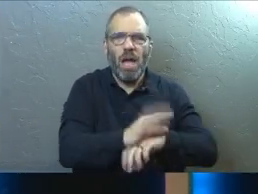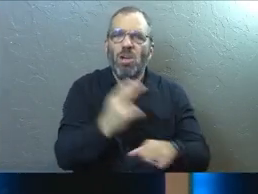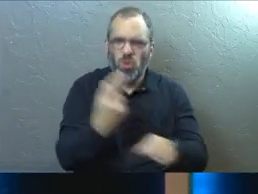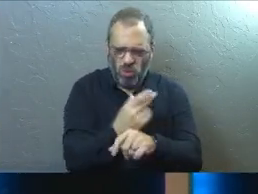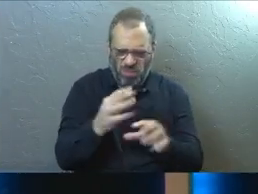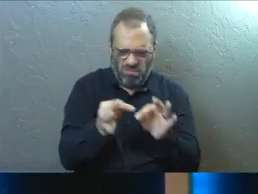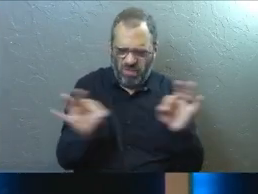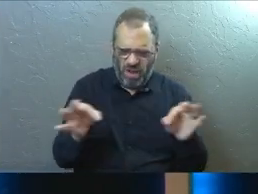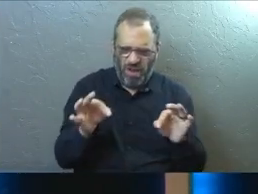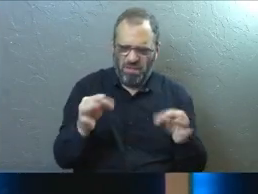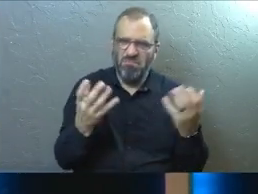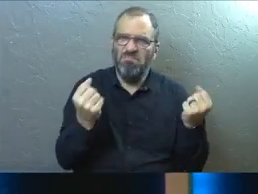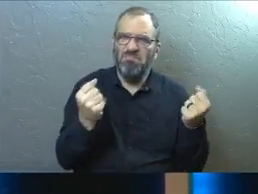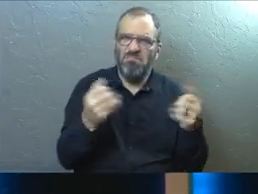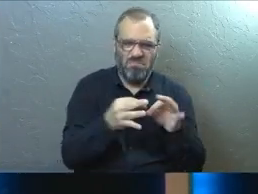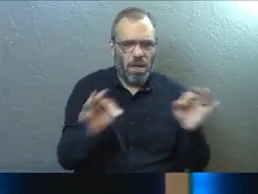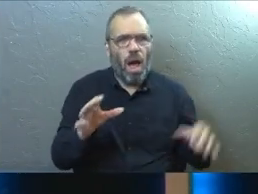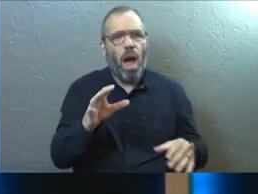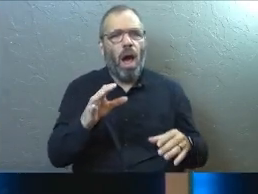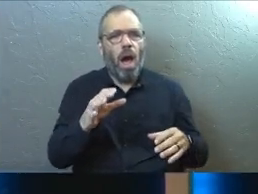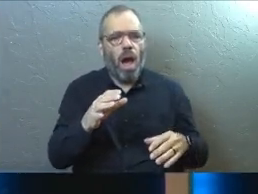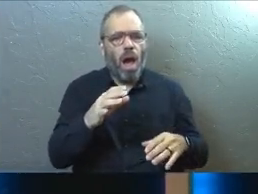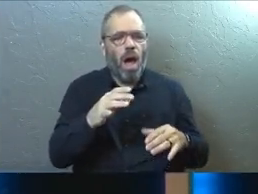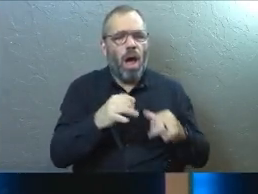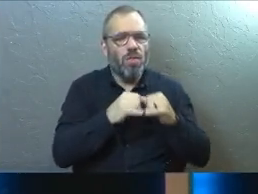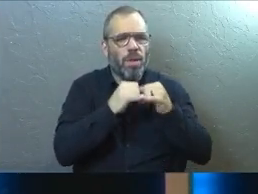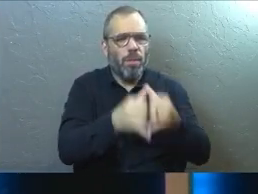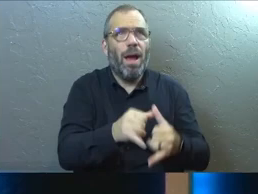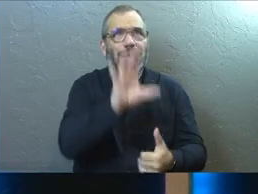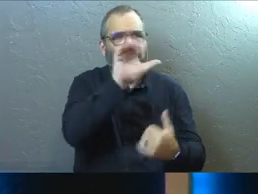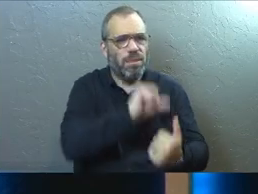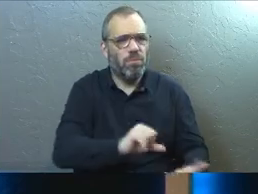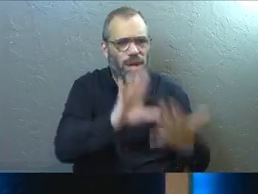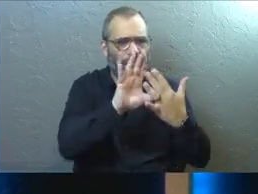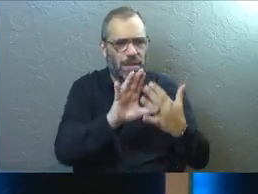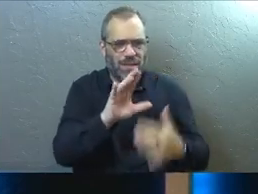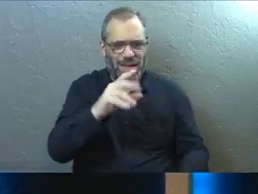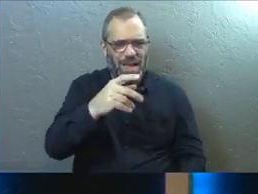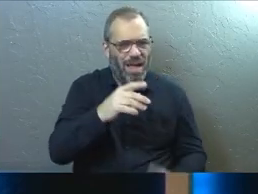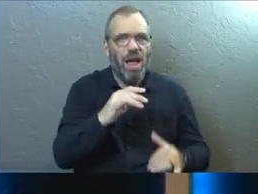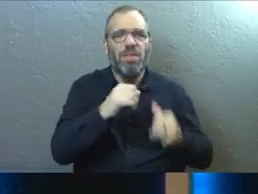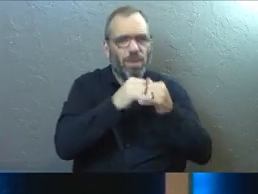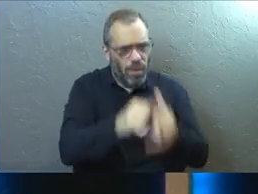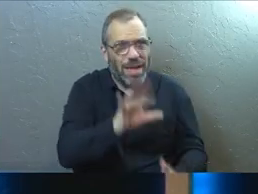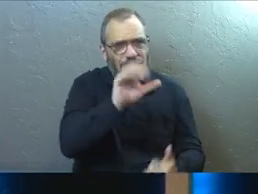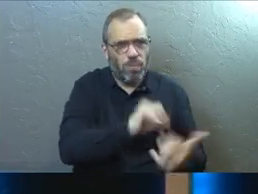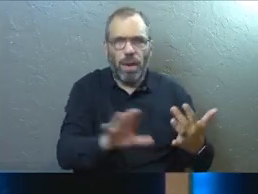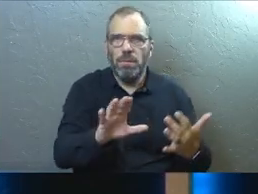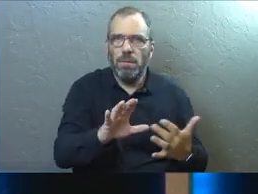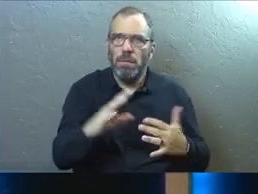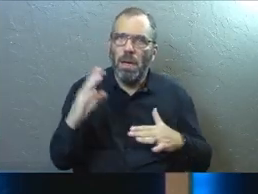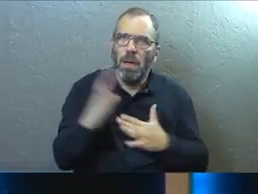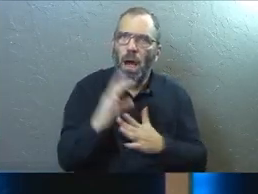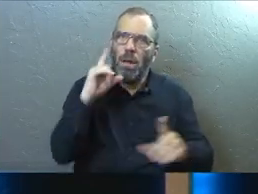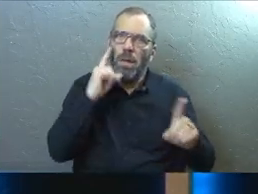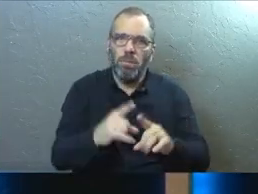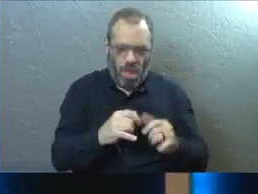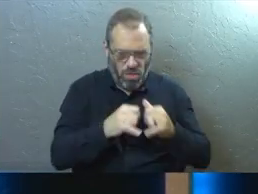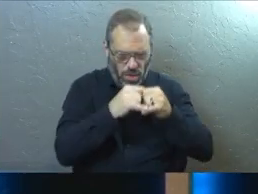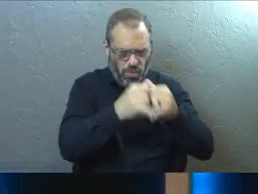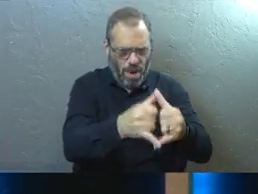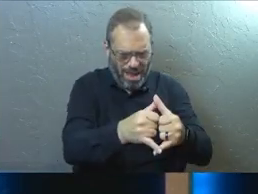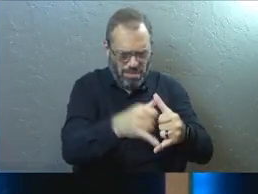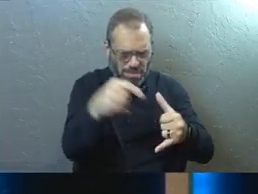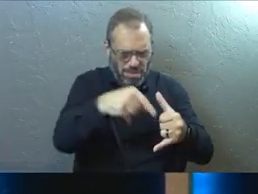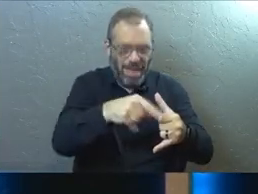kept using this phrase I thought was so good. She kept saying, the prize is his presence. That's the ultimate. That's the goal. The prize is